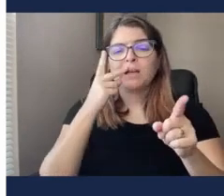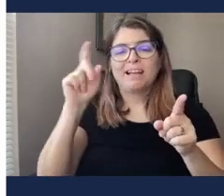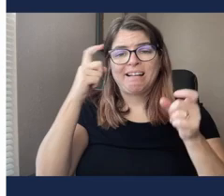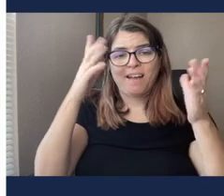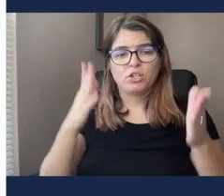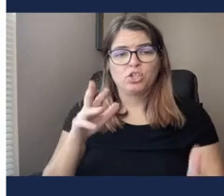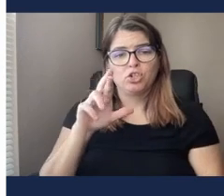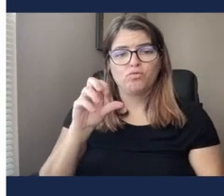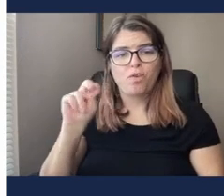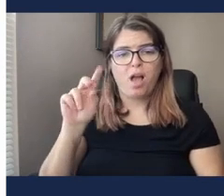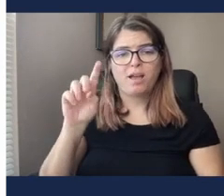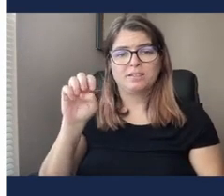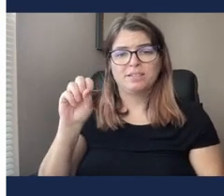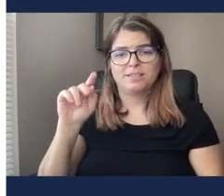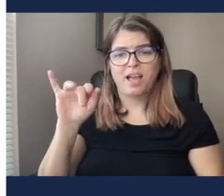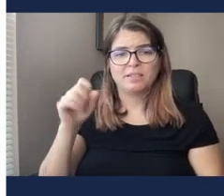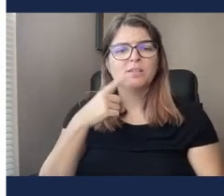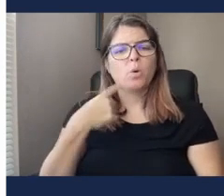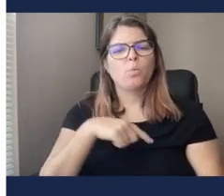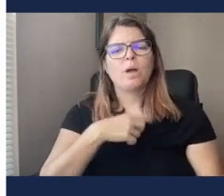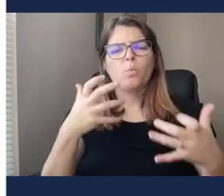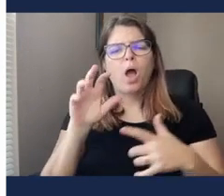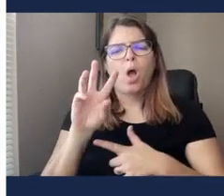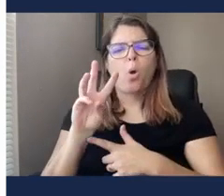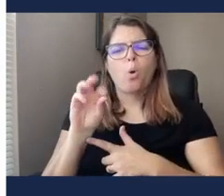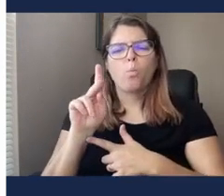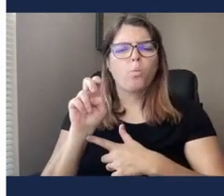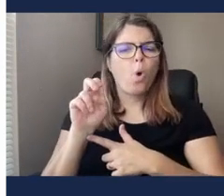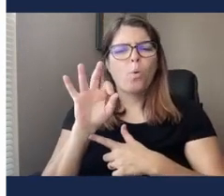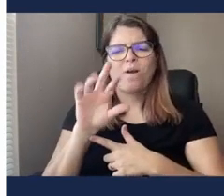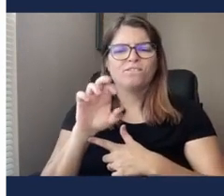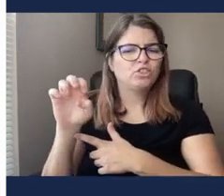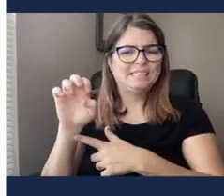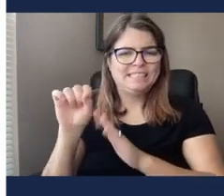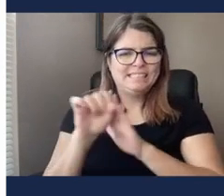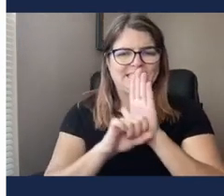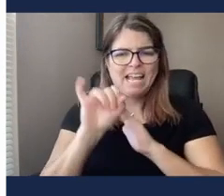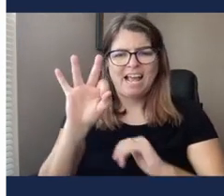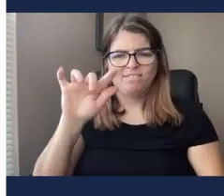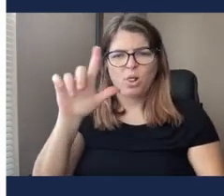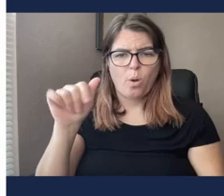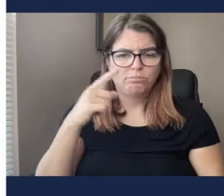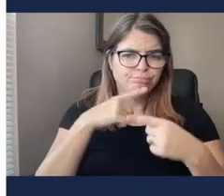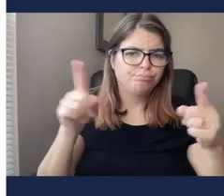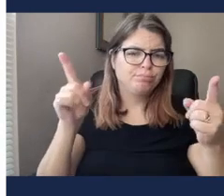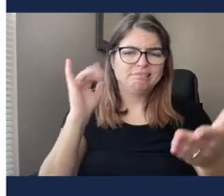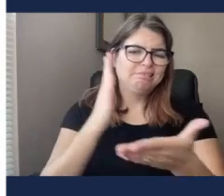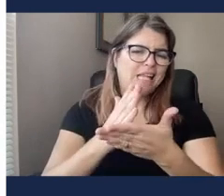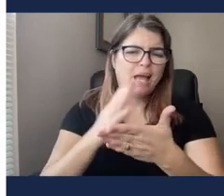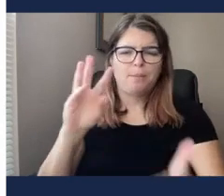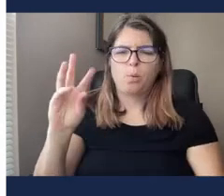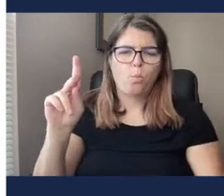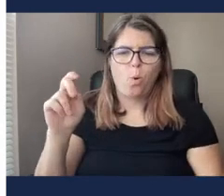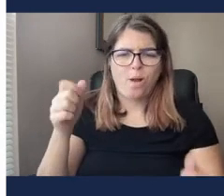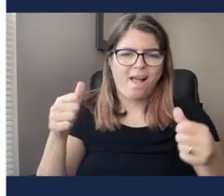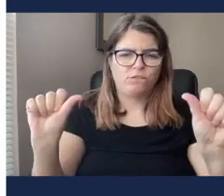very explicitly, we want a woke-free state of Florida, announcing the Stop Woke Act. Next